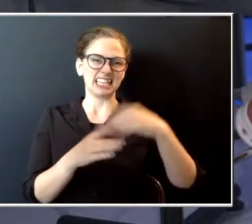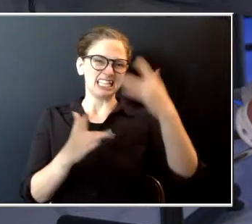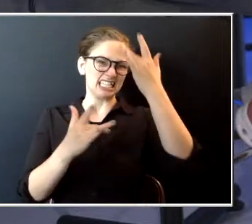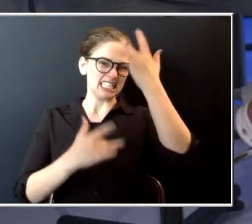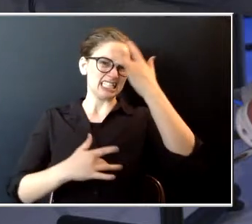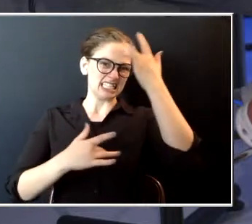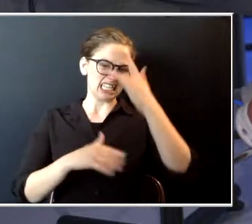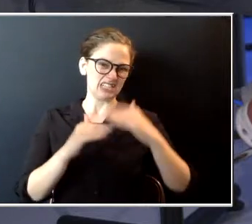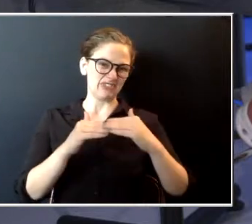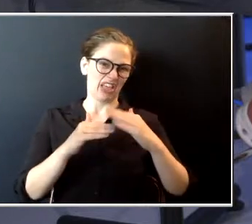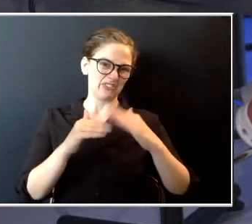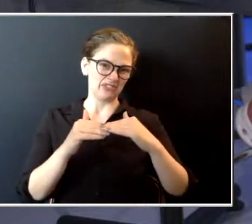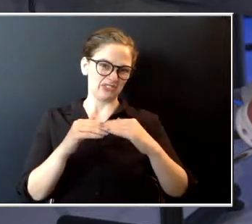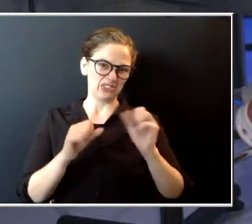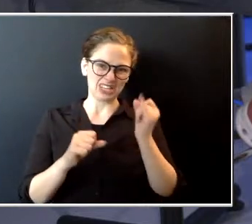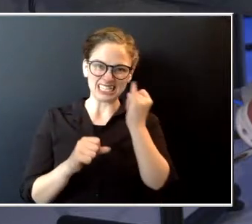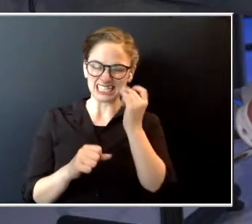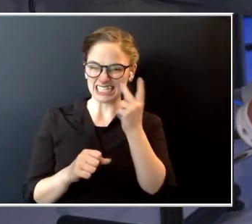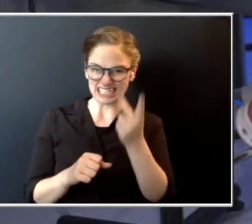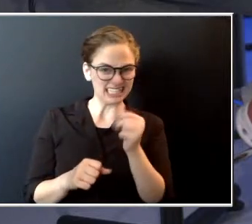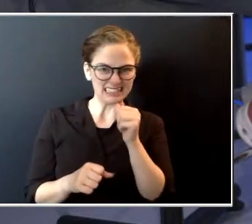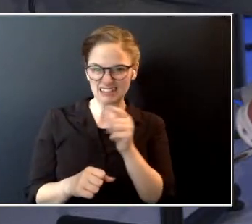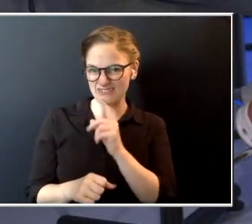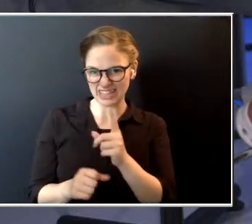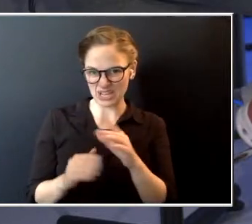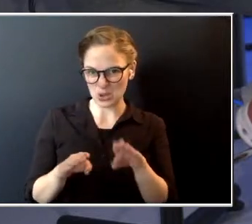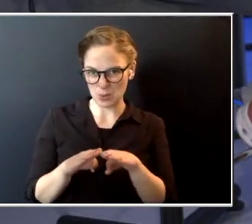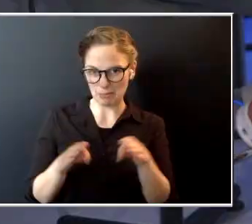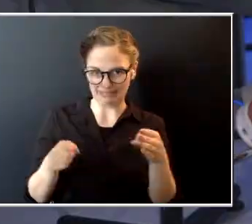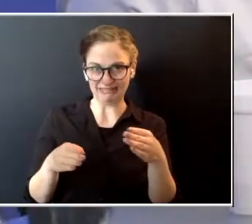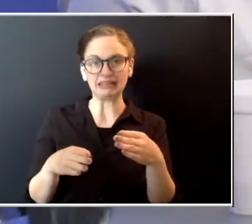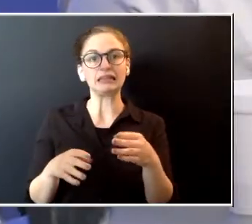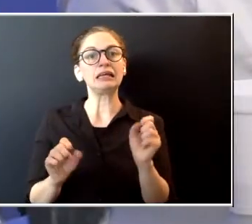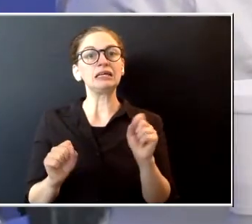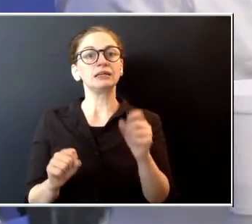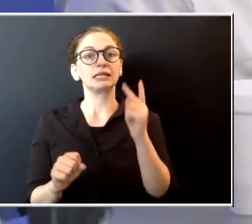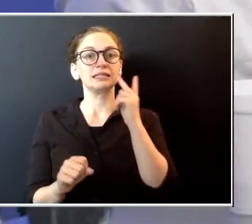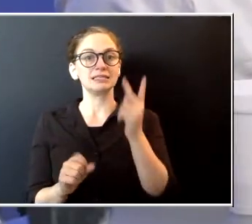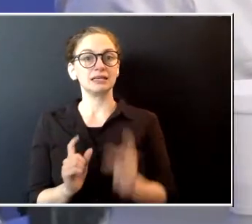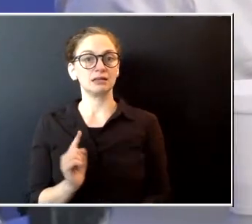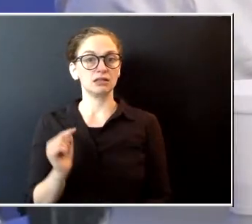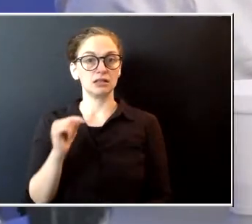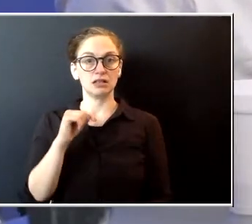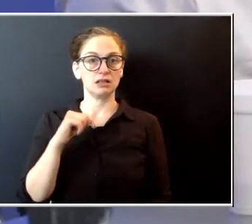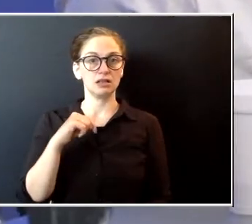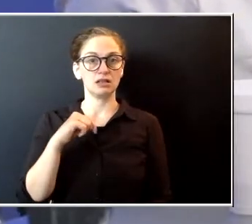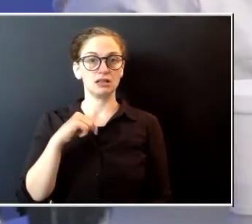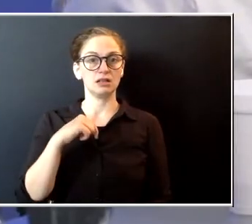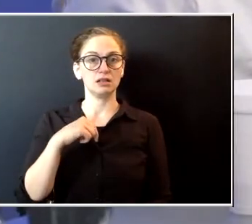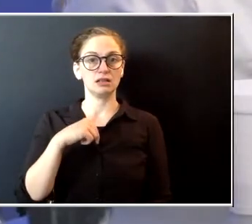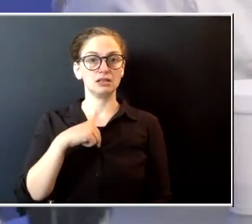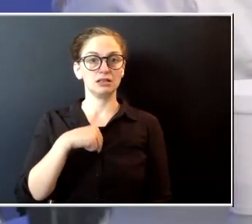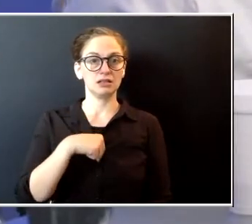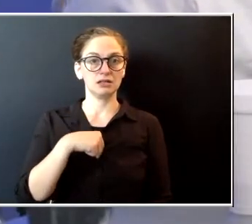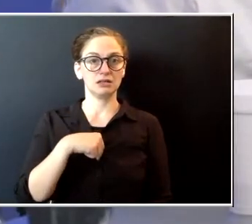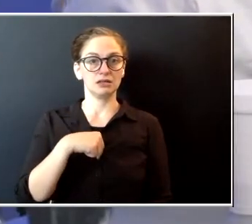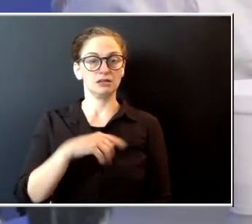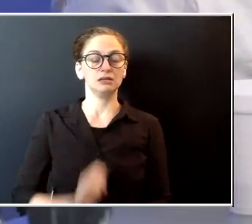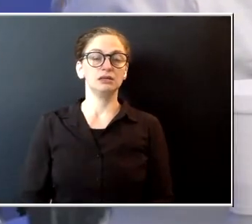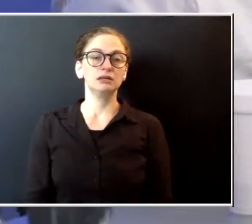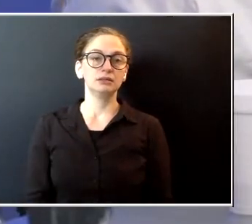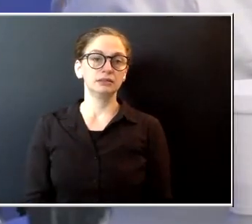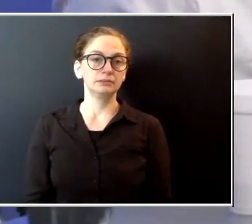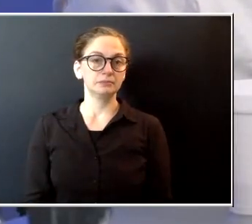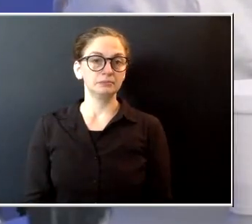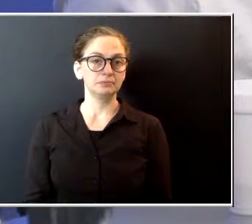opening. Yeah. And then what you'll see here is that we'll get this positioned across that valve, and once we get it